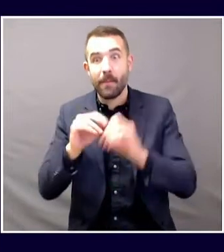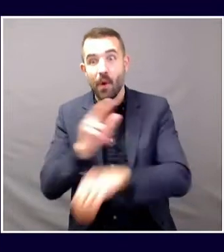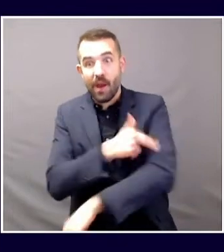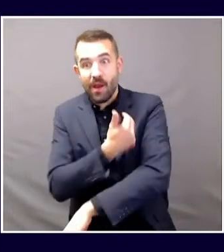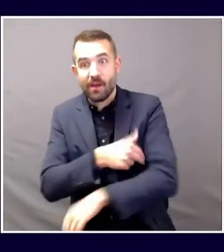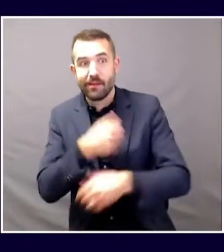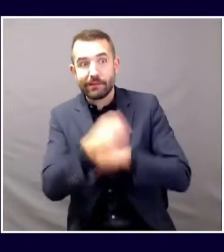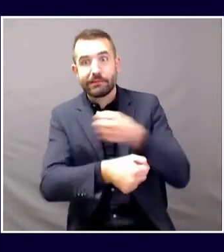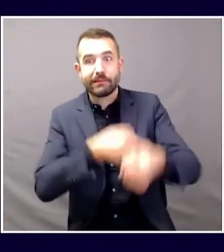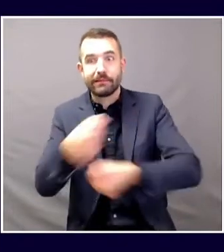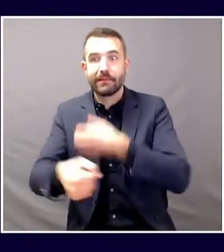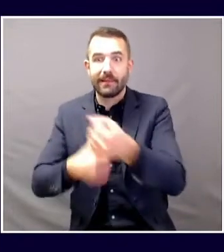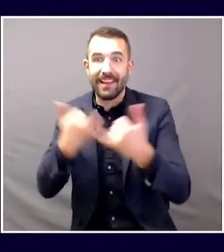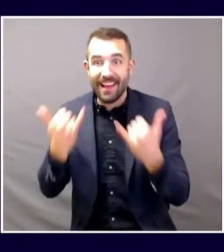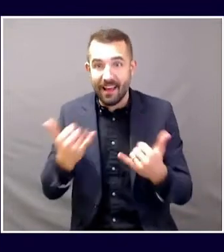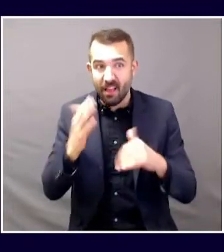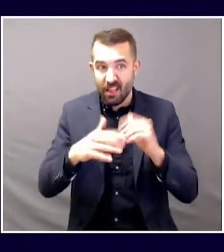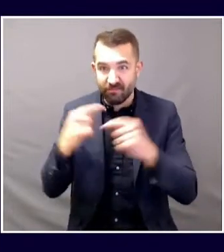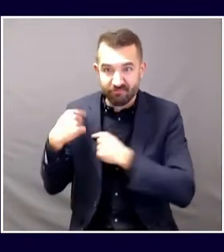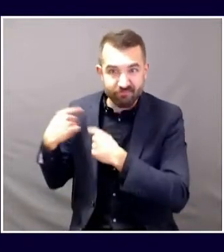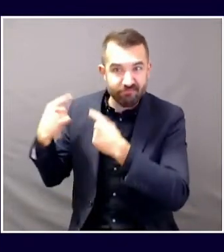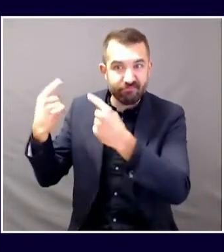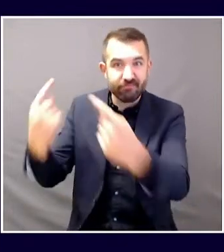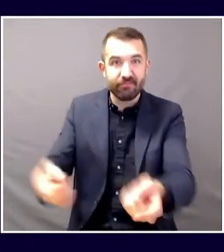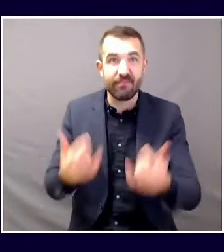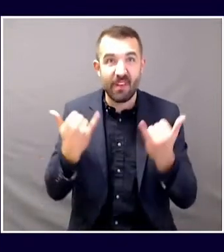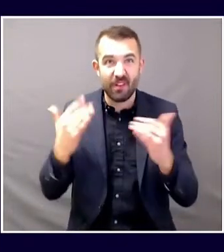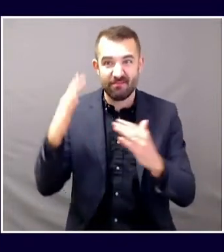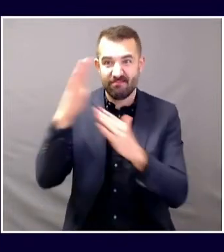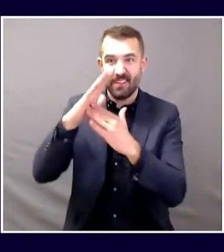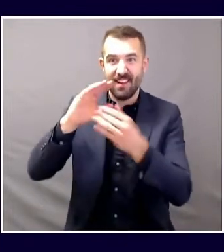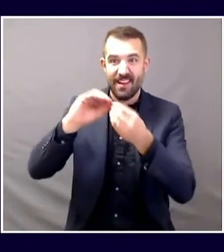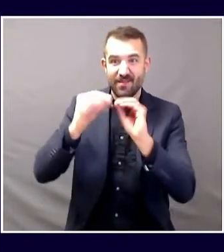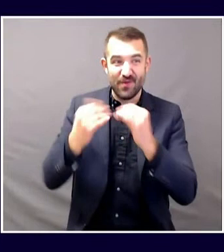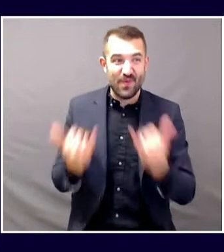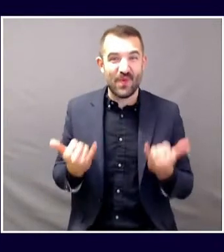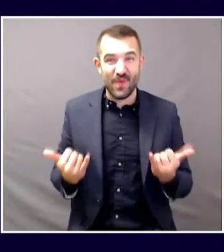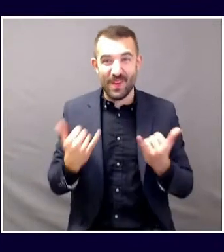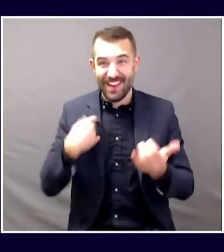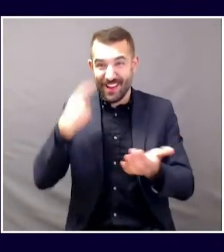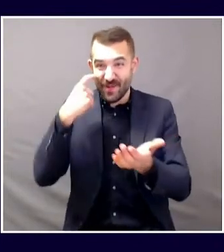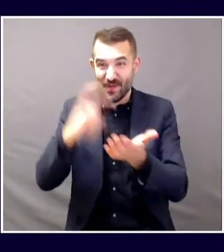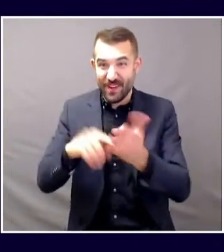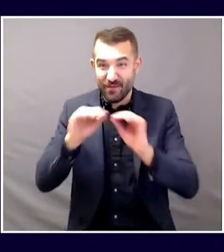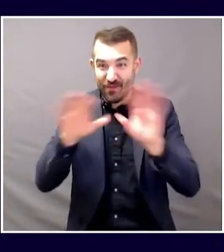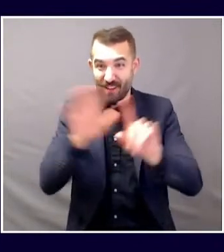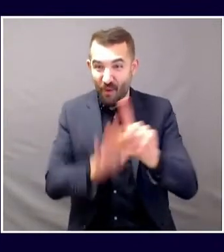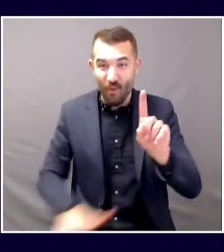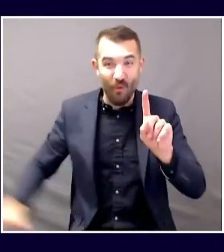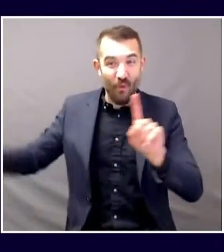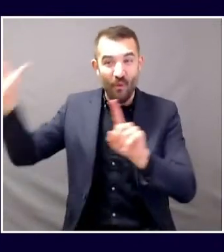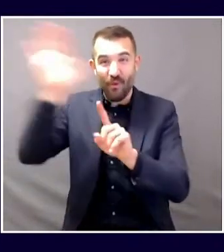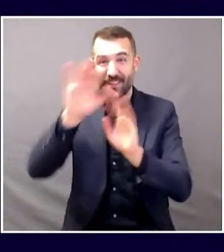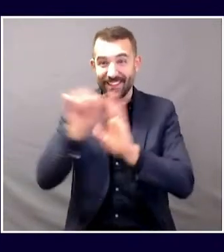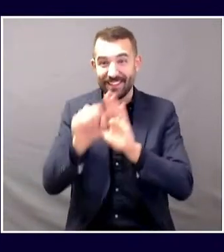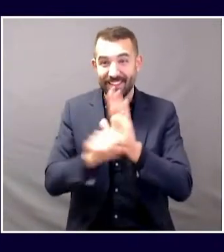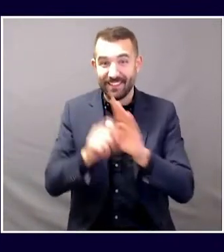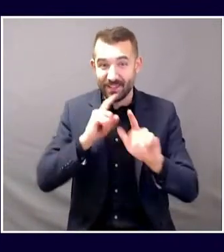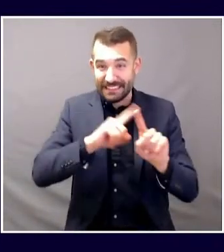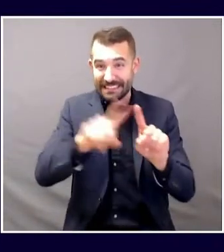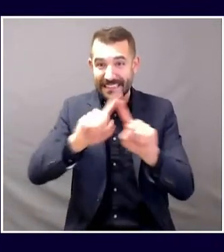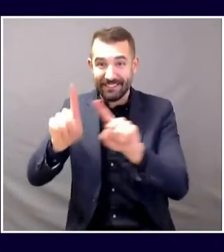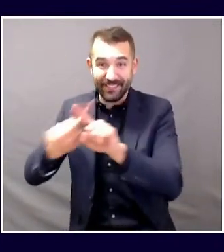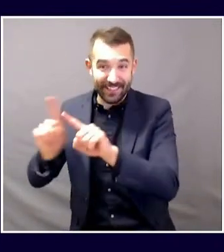than there ever have been. And we're seeing more and different outbreaks across the state, as I mentioned a moment ago. And